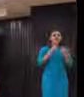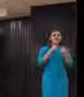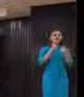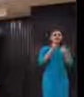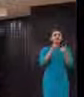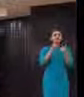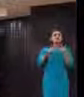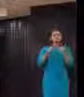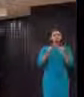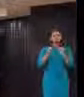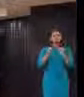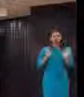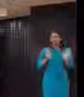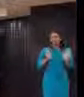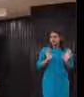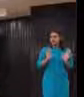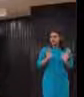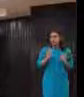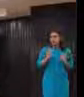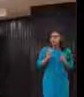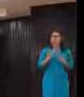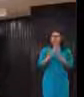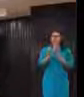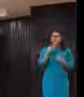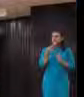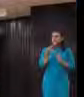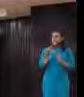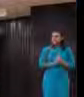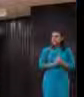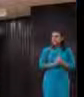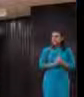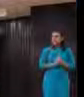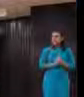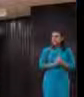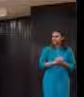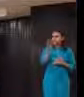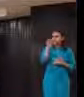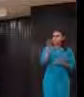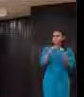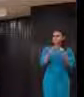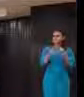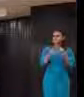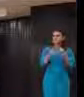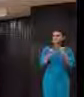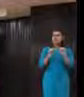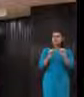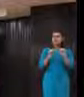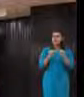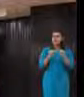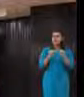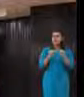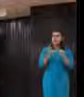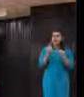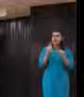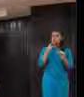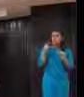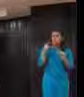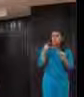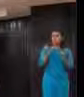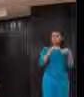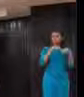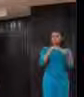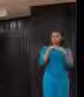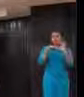Kashmir. I take this to Mr. Datar. Mr. Datar, you're of course one of the leading authorities on